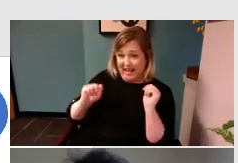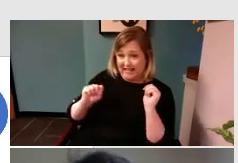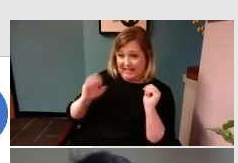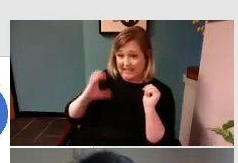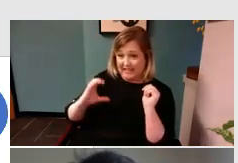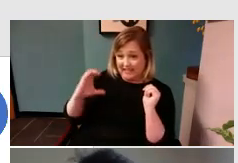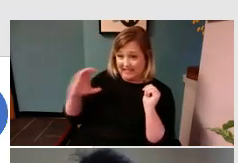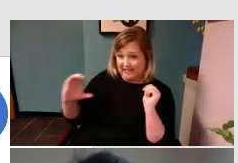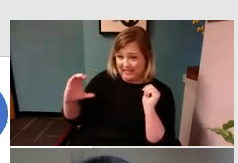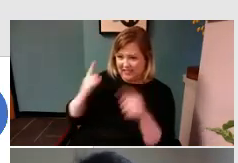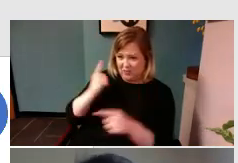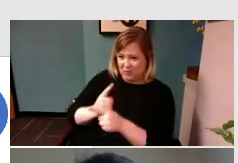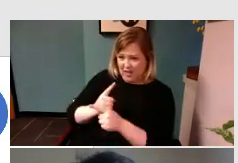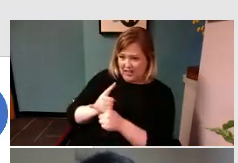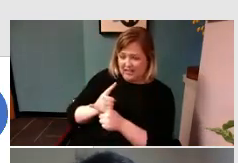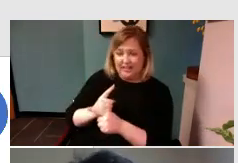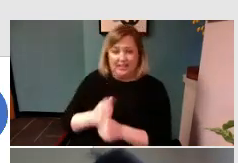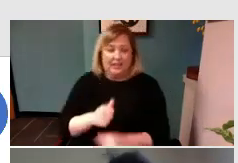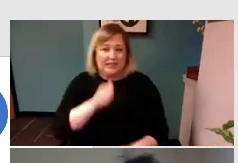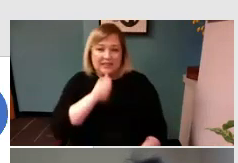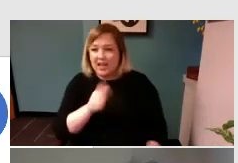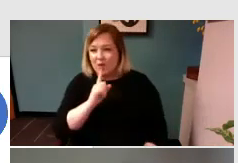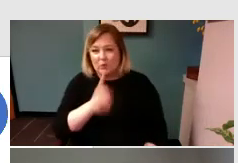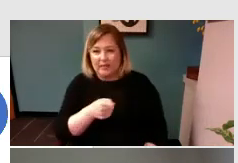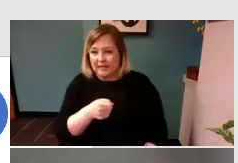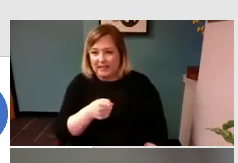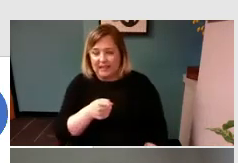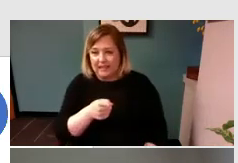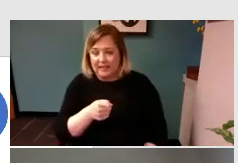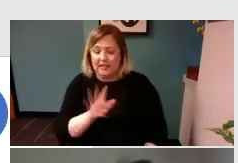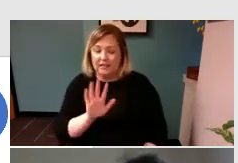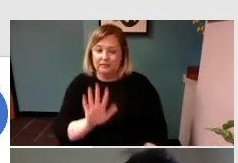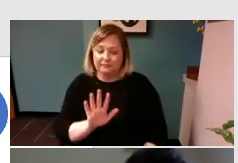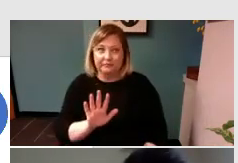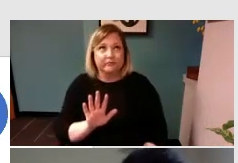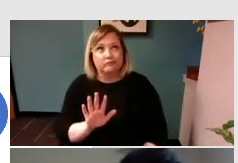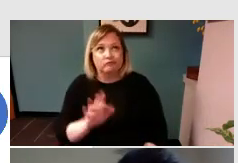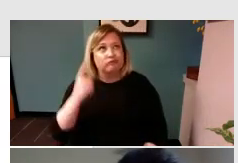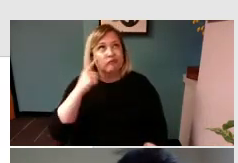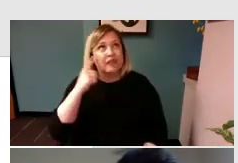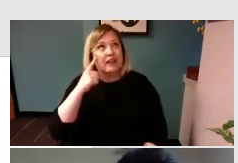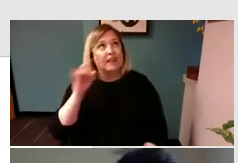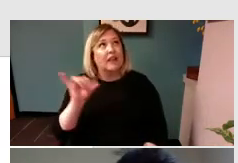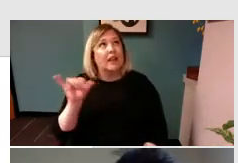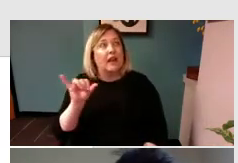Not necessarily. I will talk about, okay, so think about it like this.